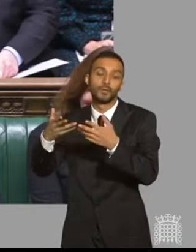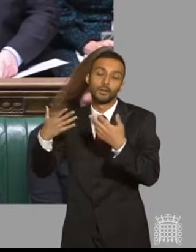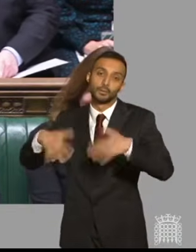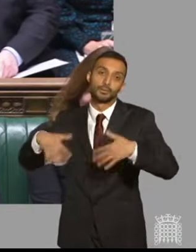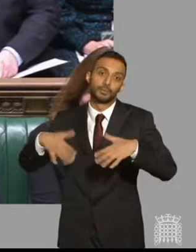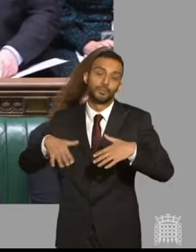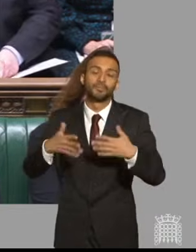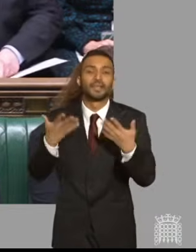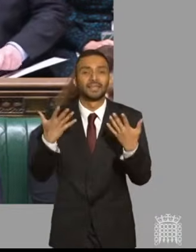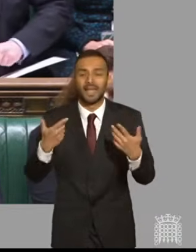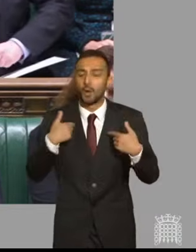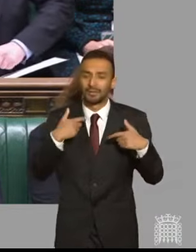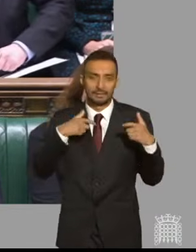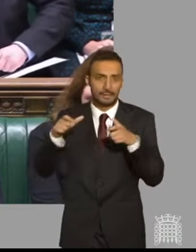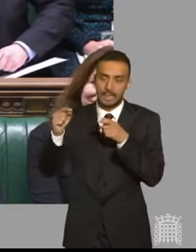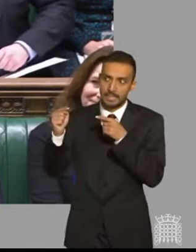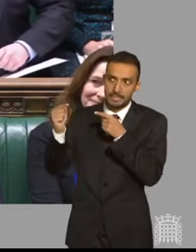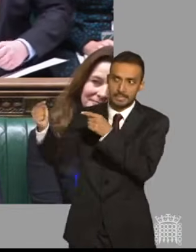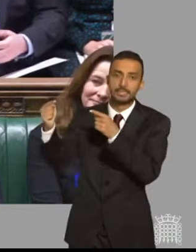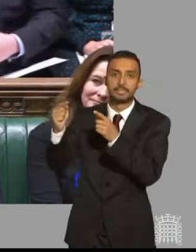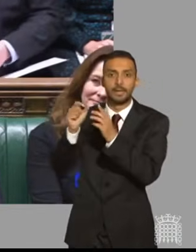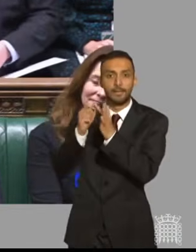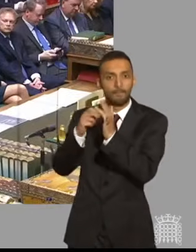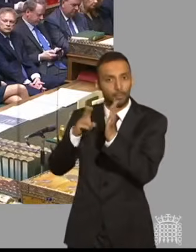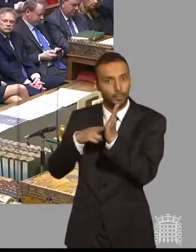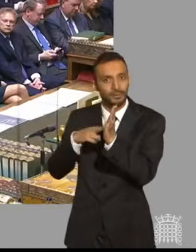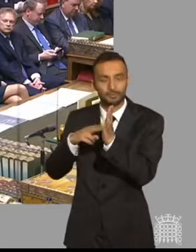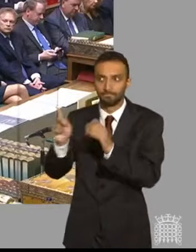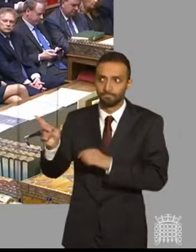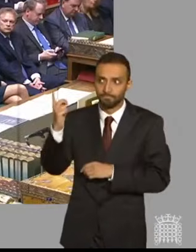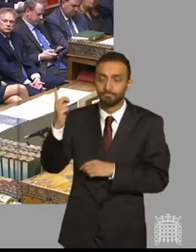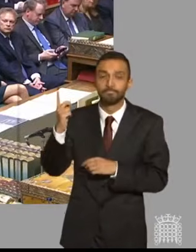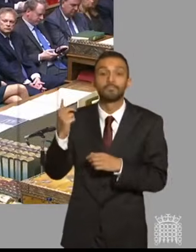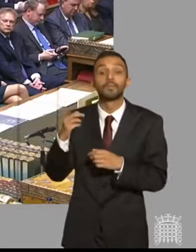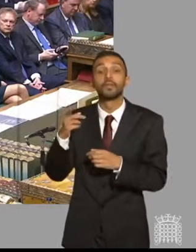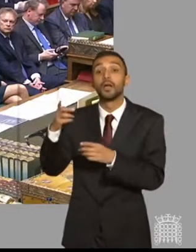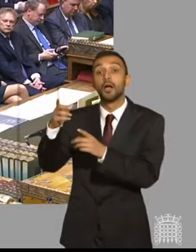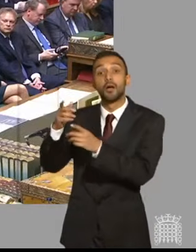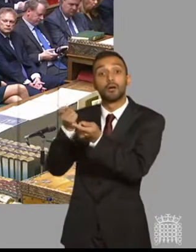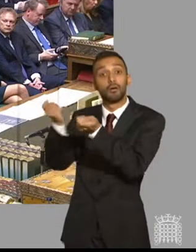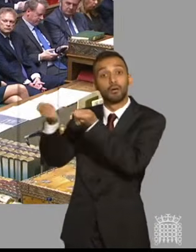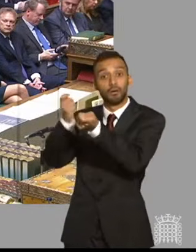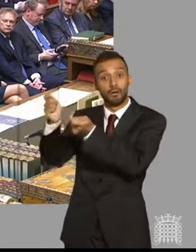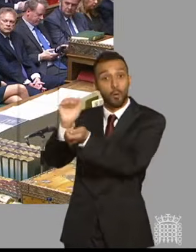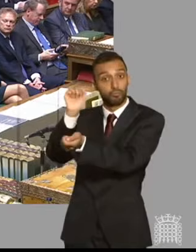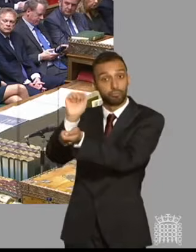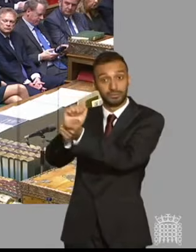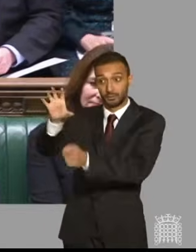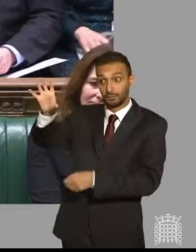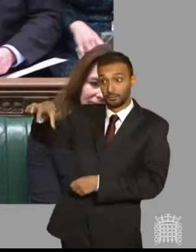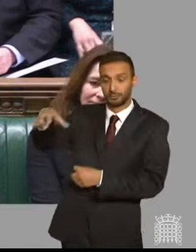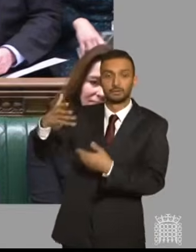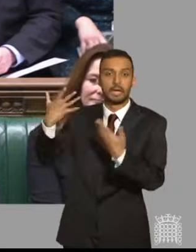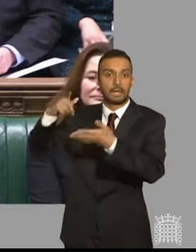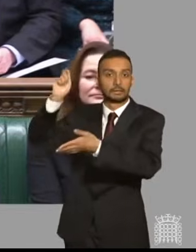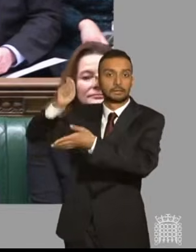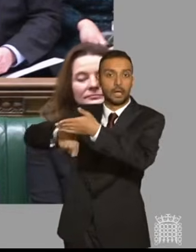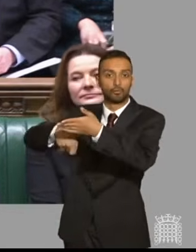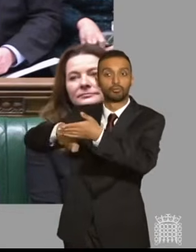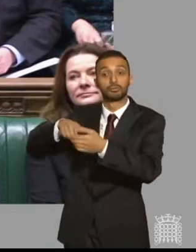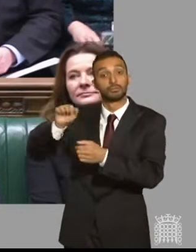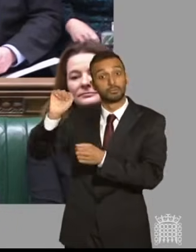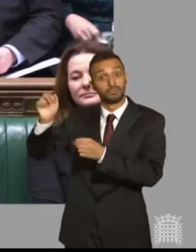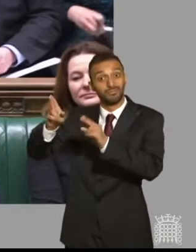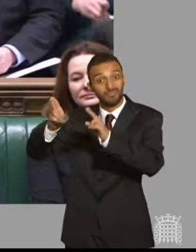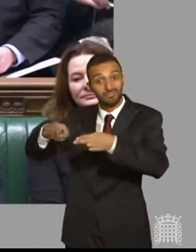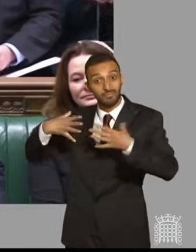running the prison where Alexei Navalny's body still lies. Mr. Speaker, this morning I had meetings with ministerial colleagues and others. In addition to my duties in